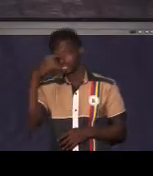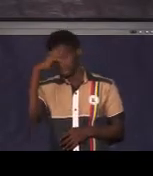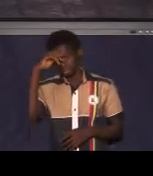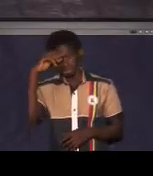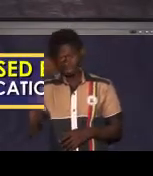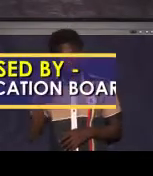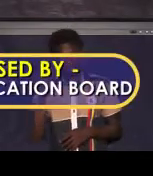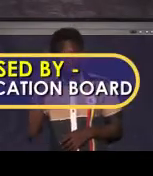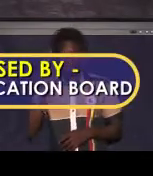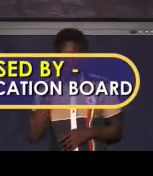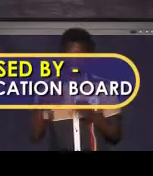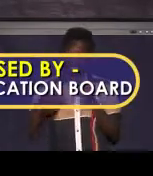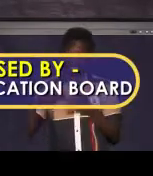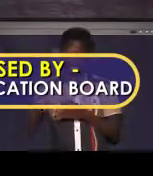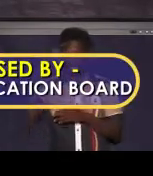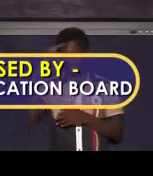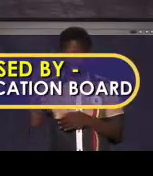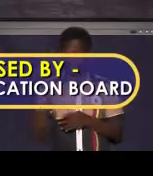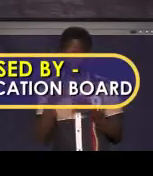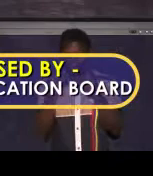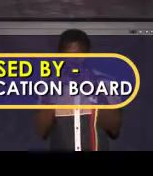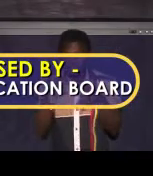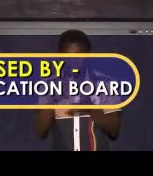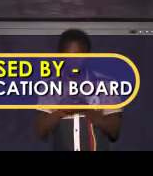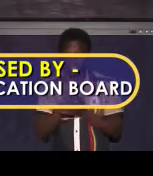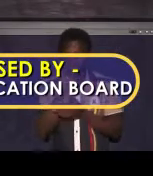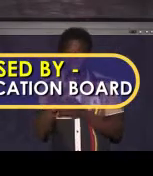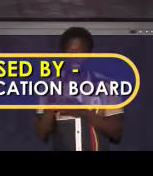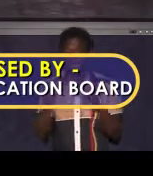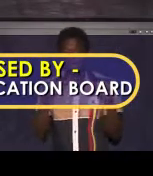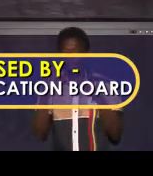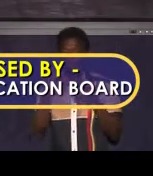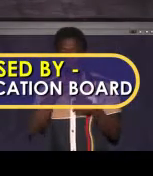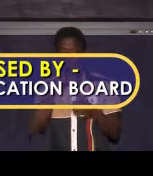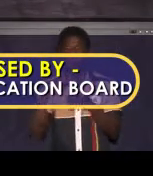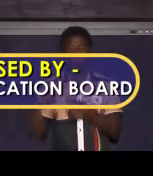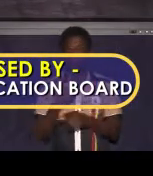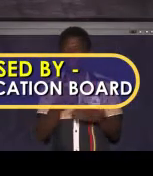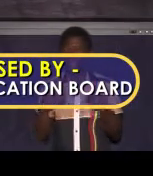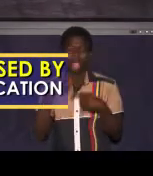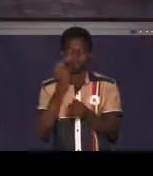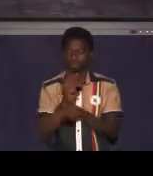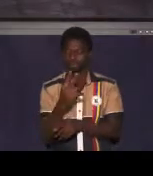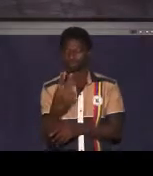summer because of the multitude of people comparing to when we have